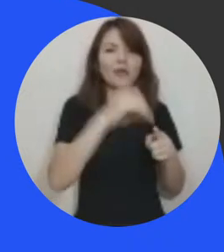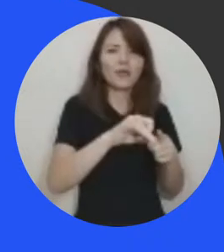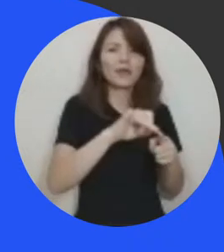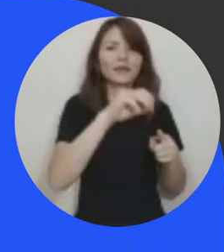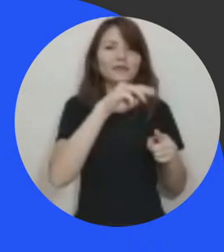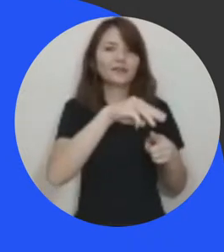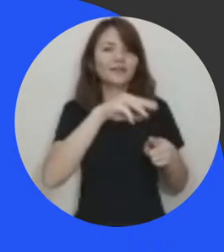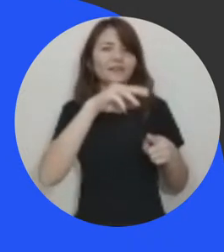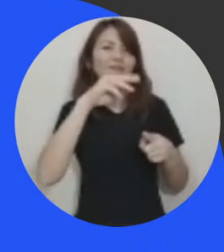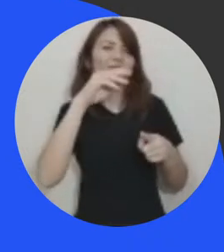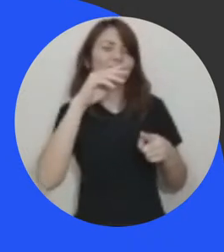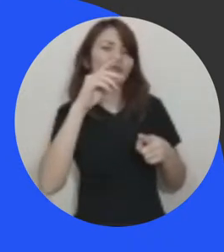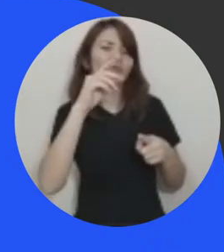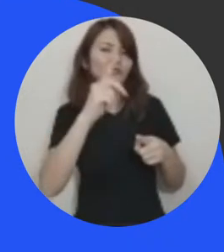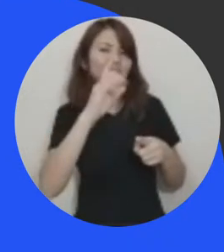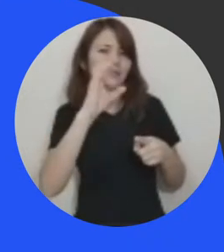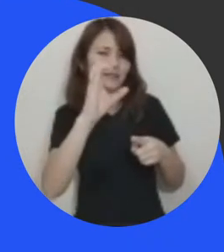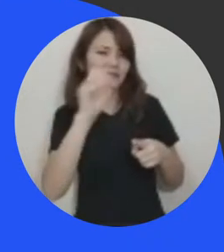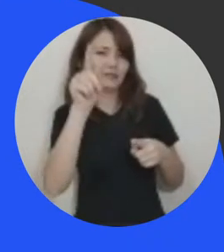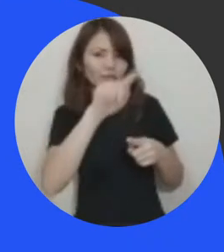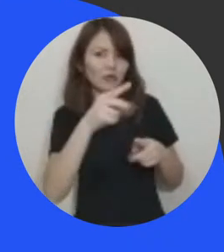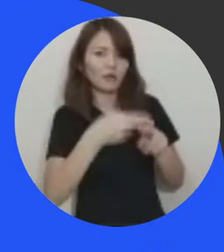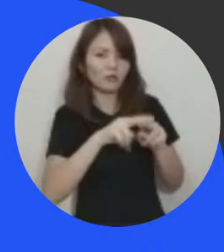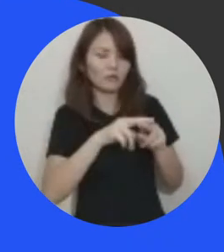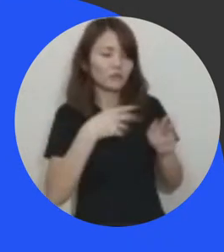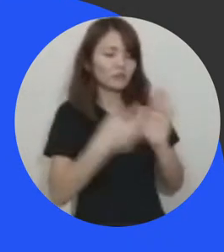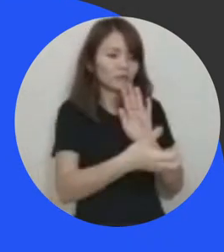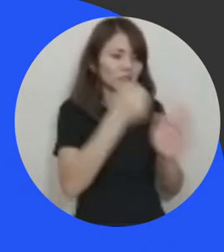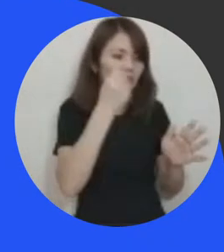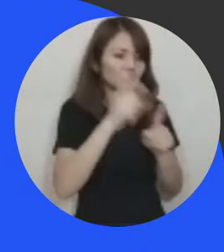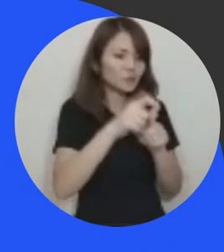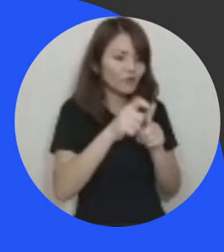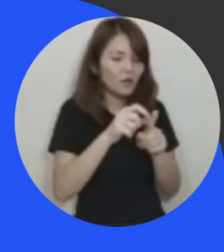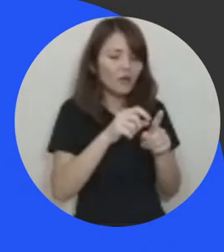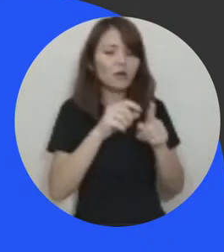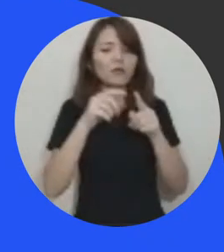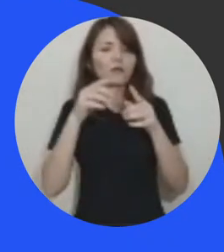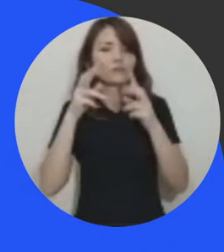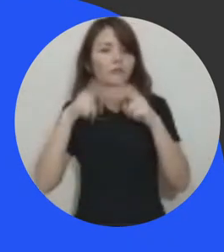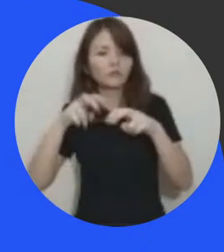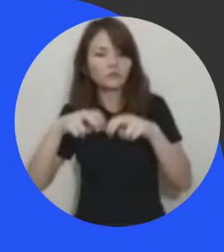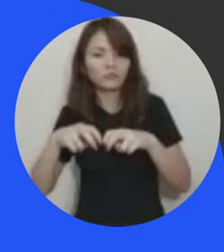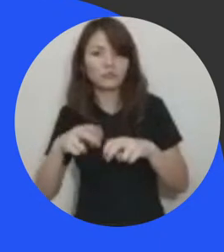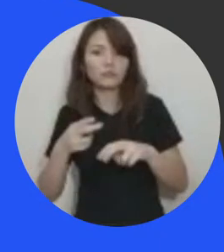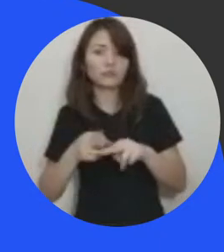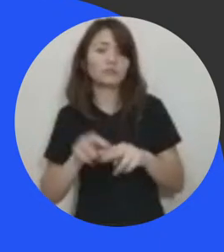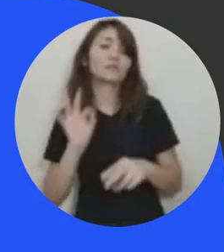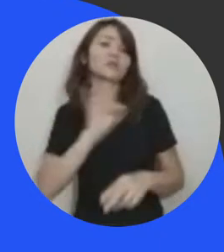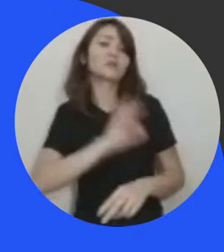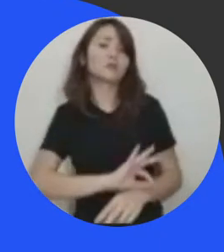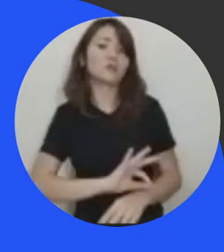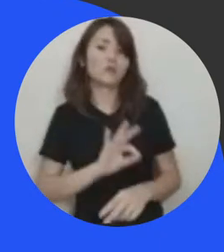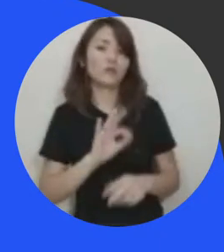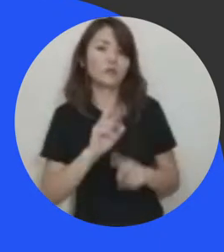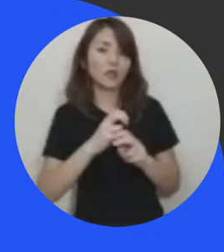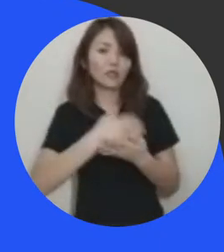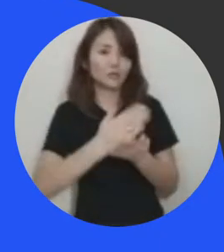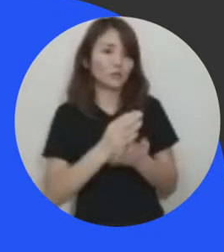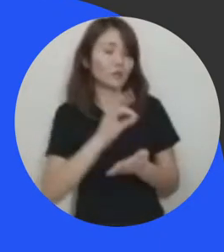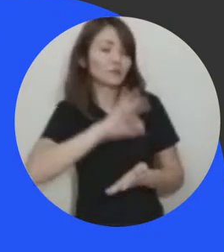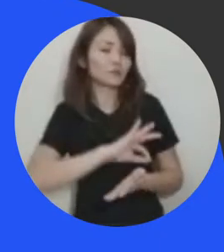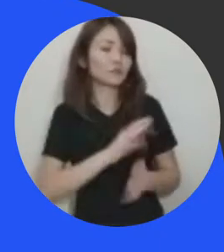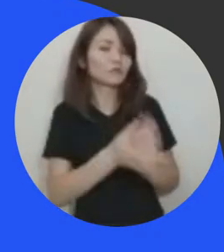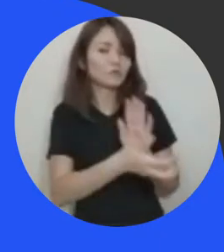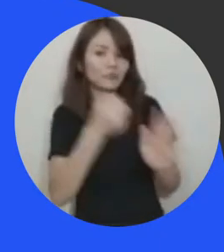the way we do that, well, we use a thing called a sequencing instrument. So a sequencing instrument is a